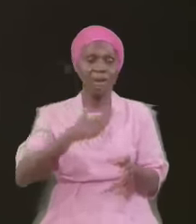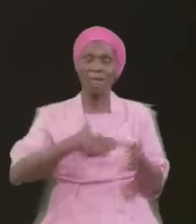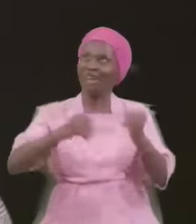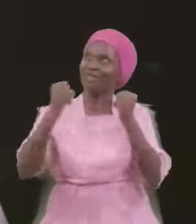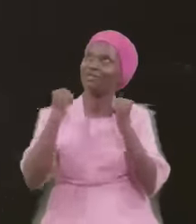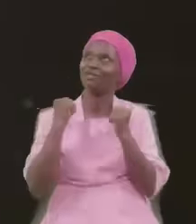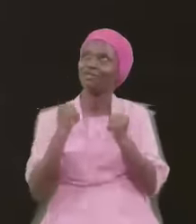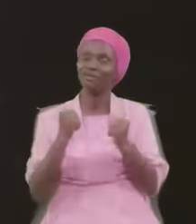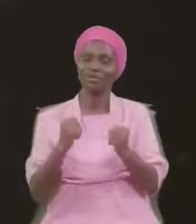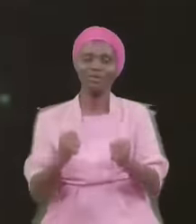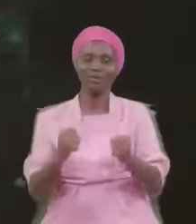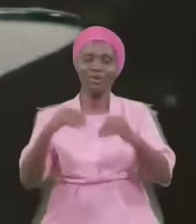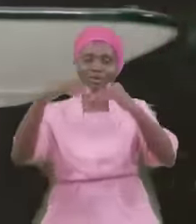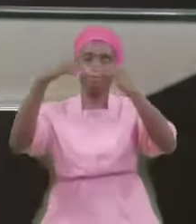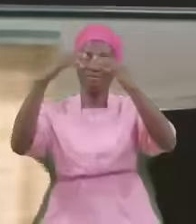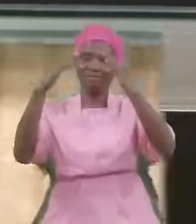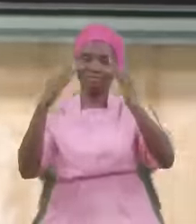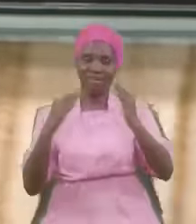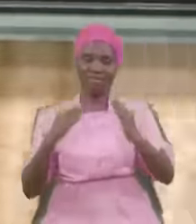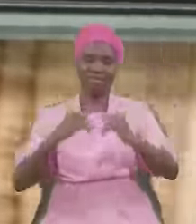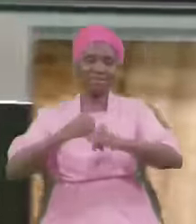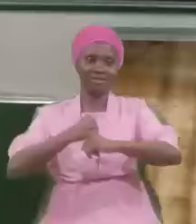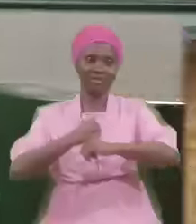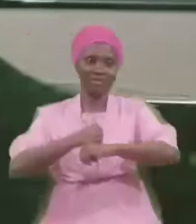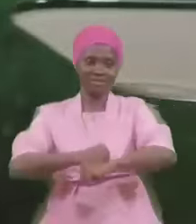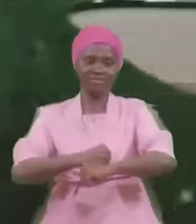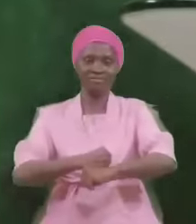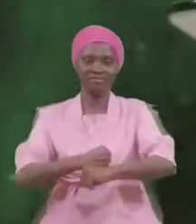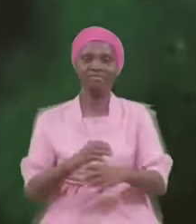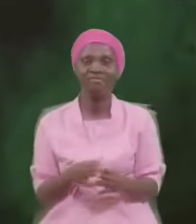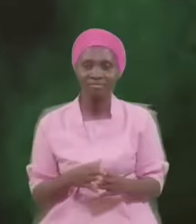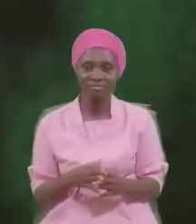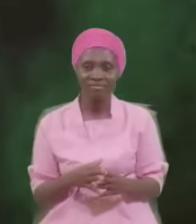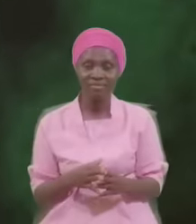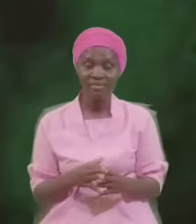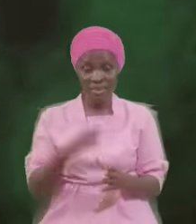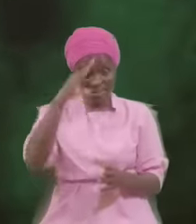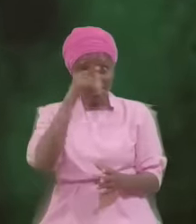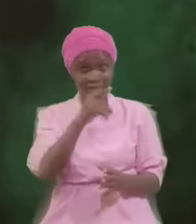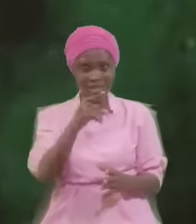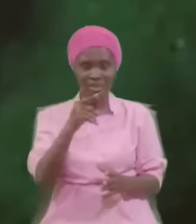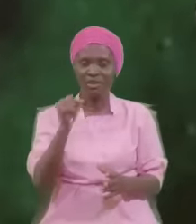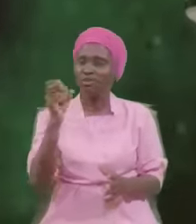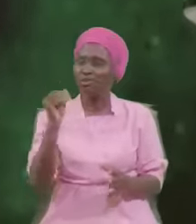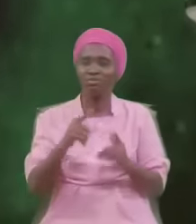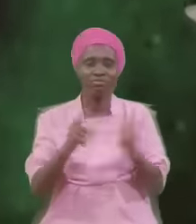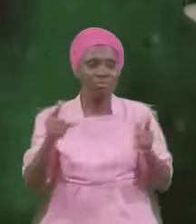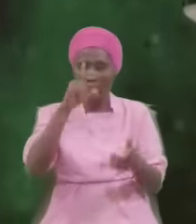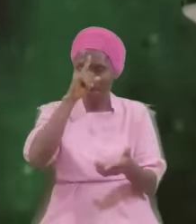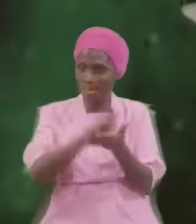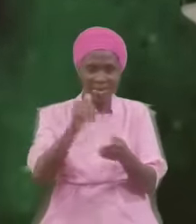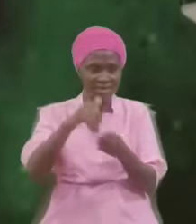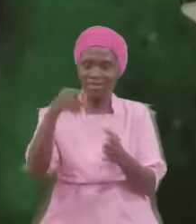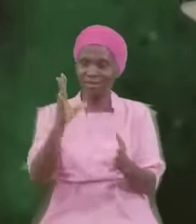Thou art my strong refuge. He so believed in God that he was